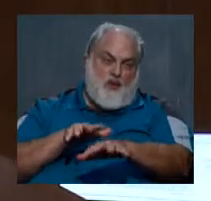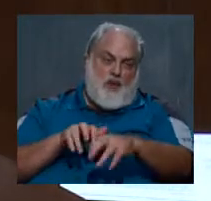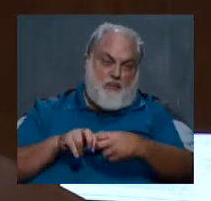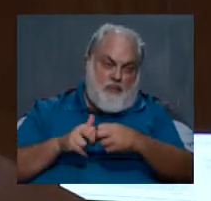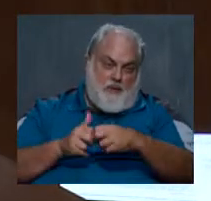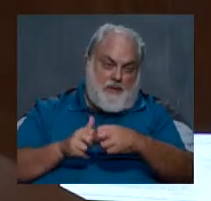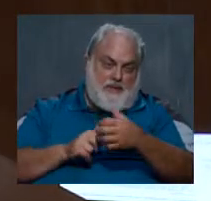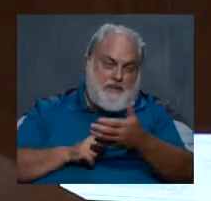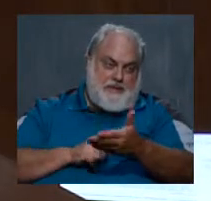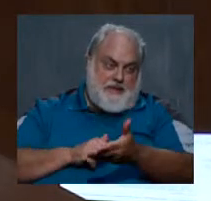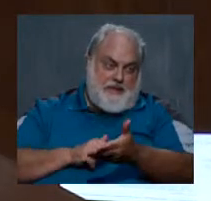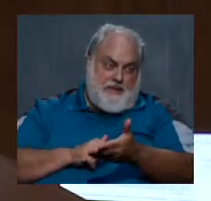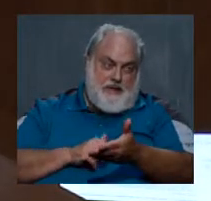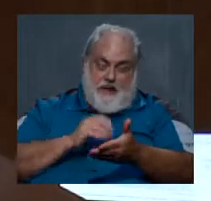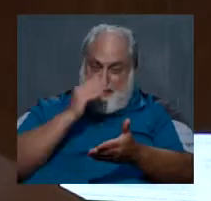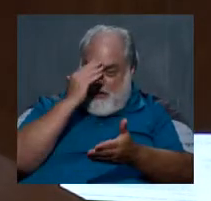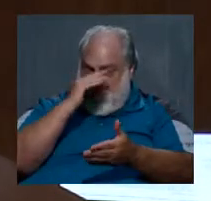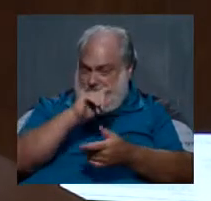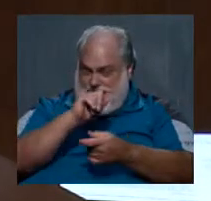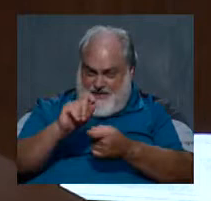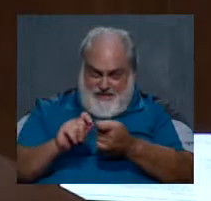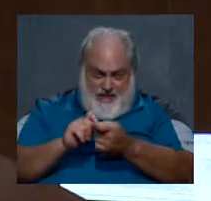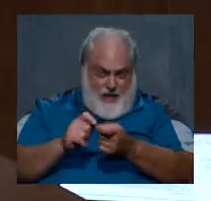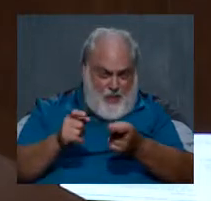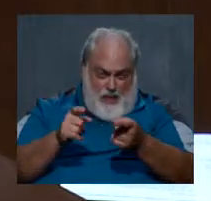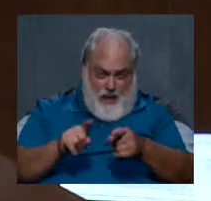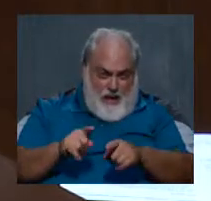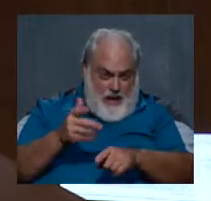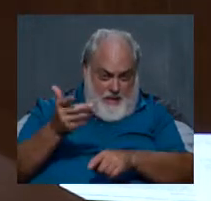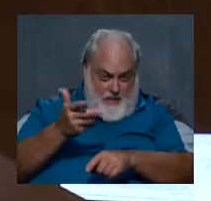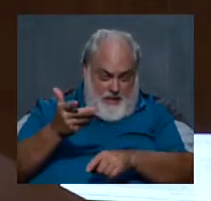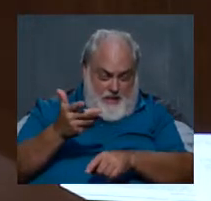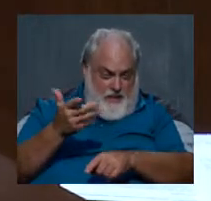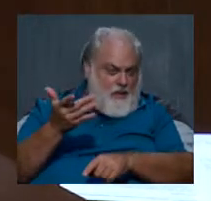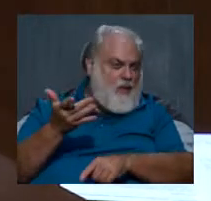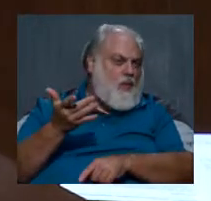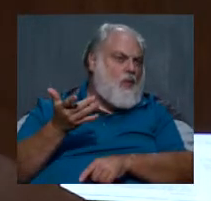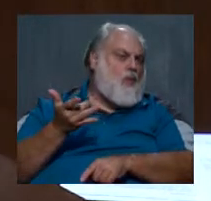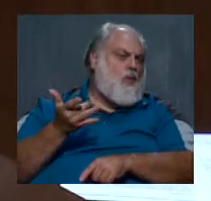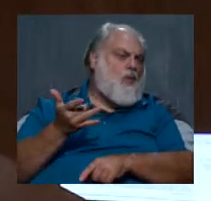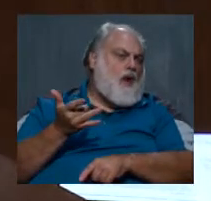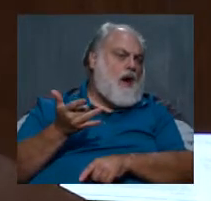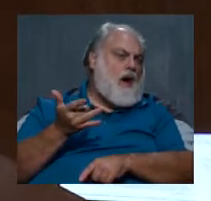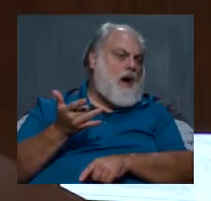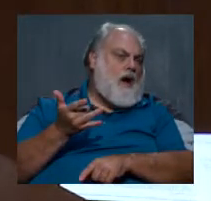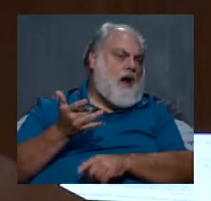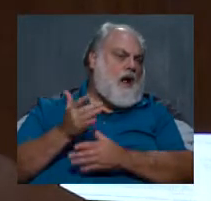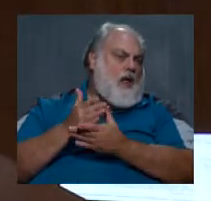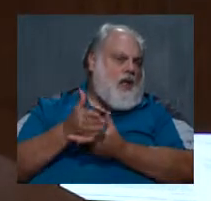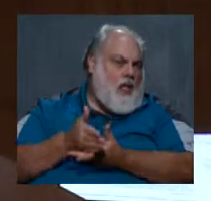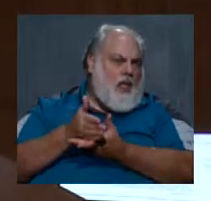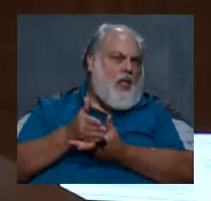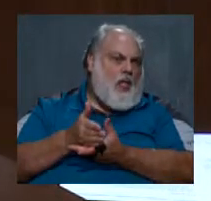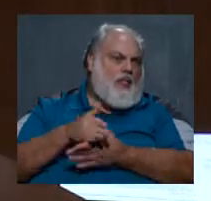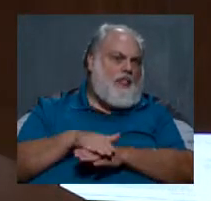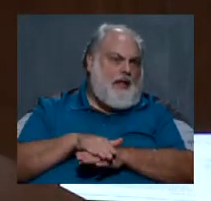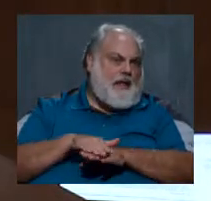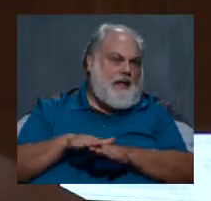of stuff. And I don't know exactly what happened, why it got derailed and it didn't develop